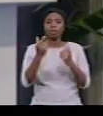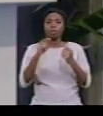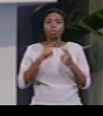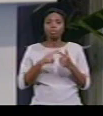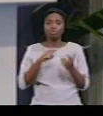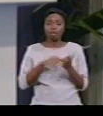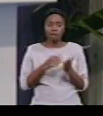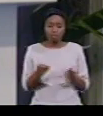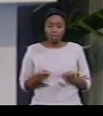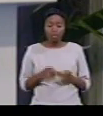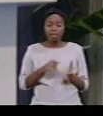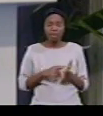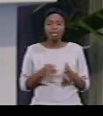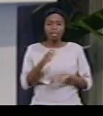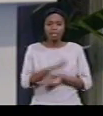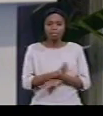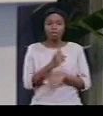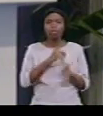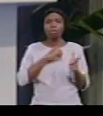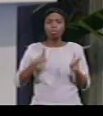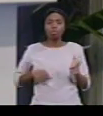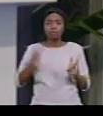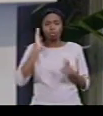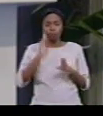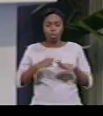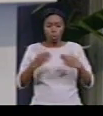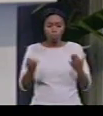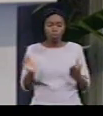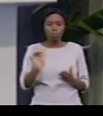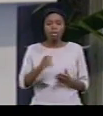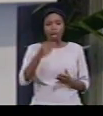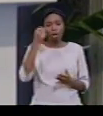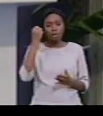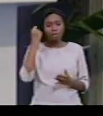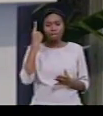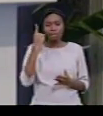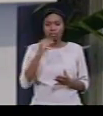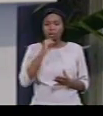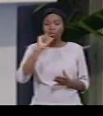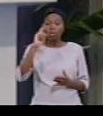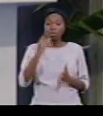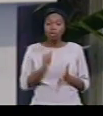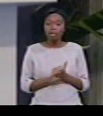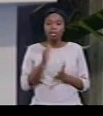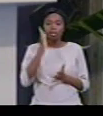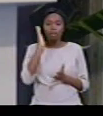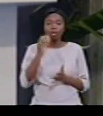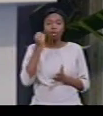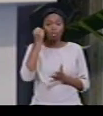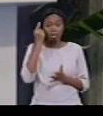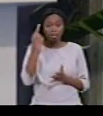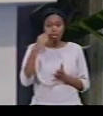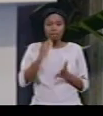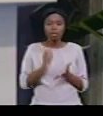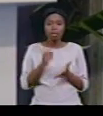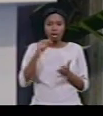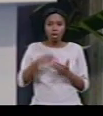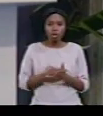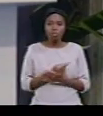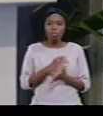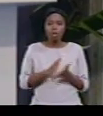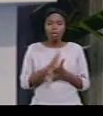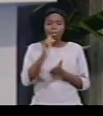the Lord will open their understanding. And not only that, they will understand the gospel, they will believe the gospel, they